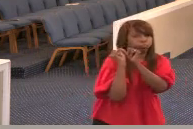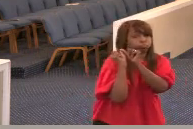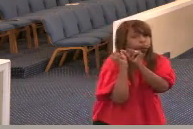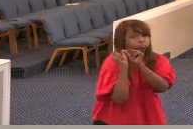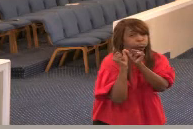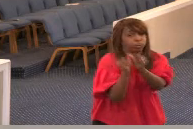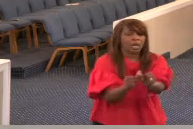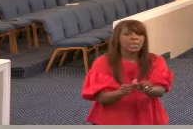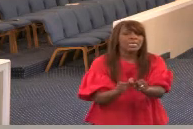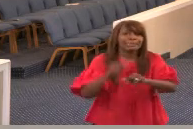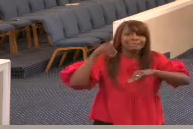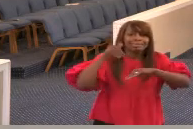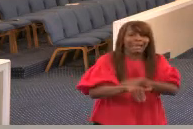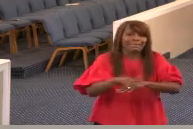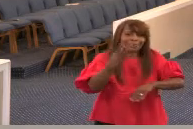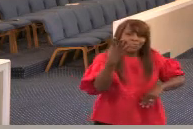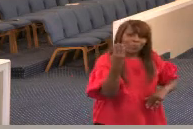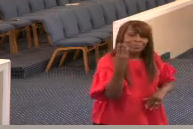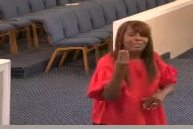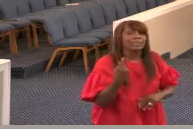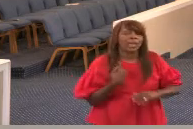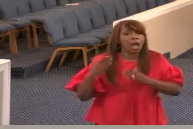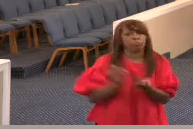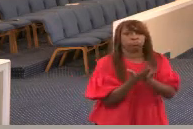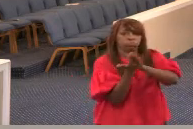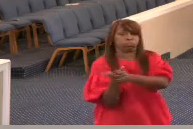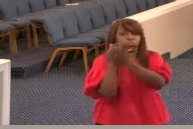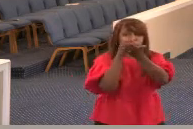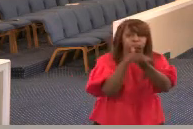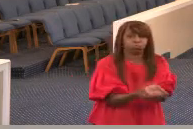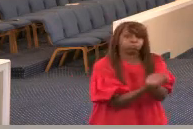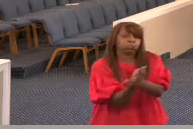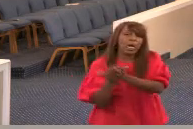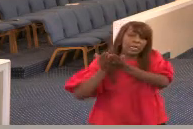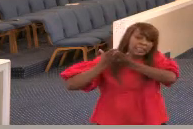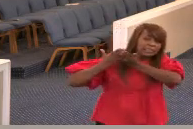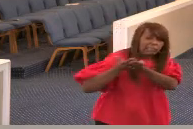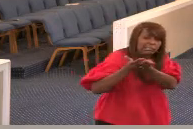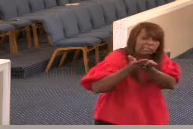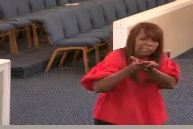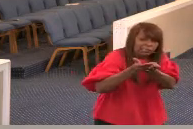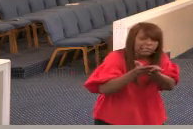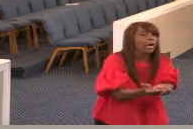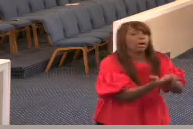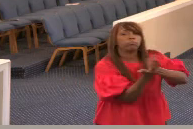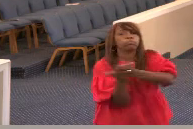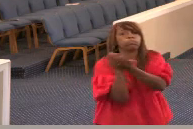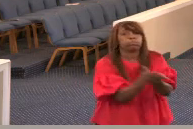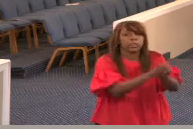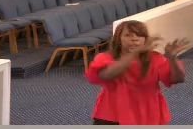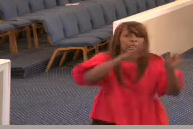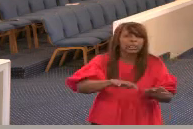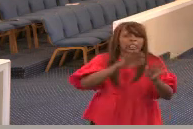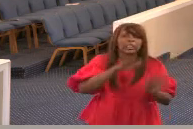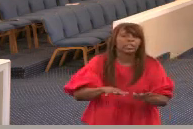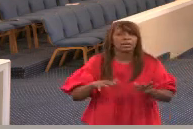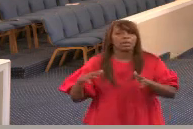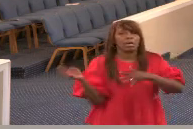being tossed to and fro. It's a storm that's raging. But hear